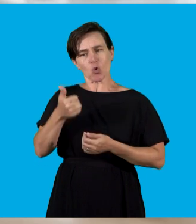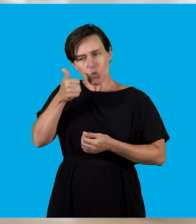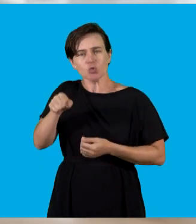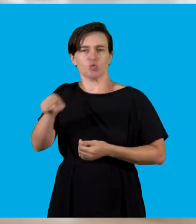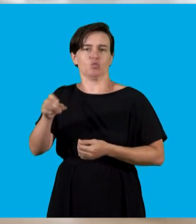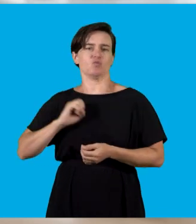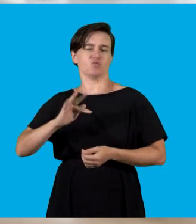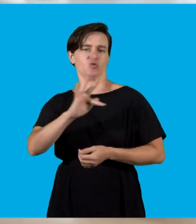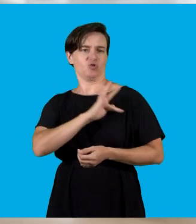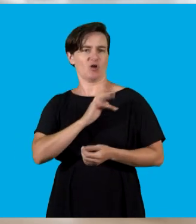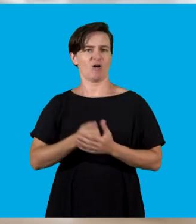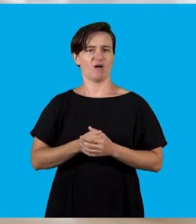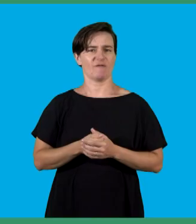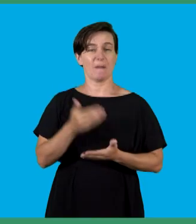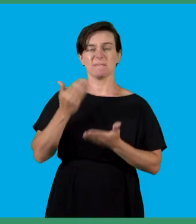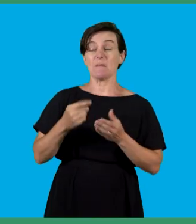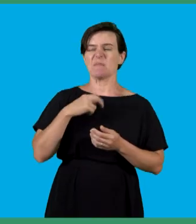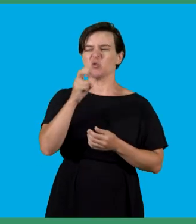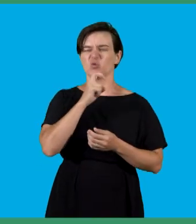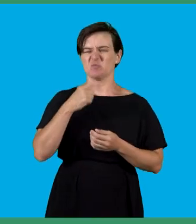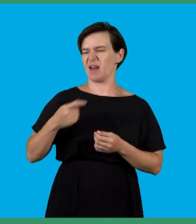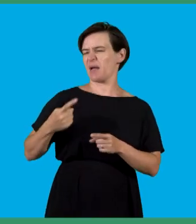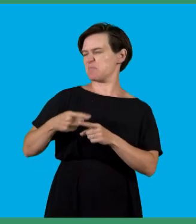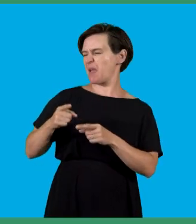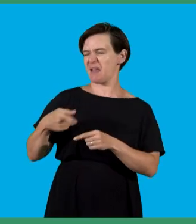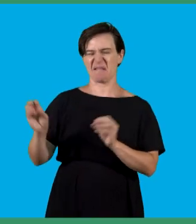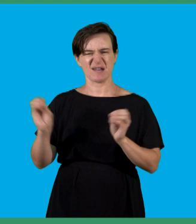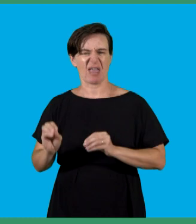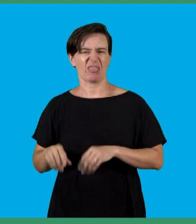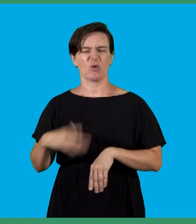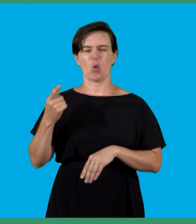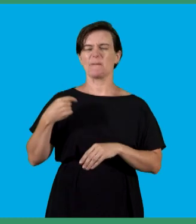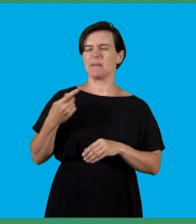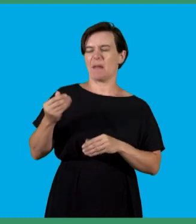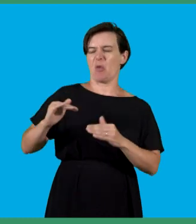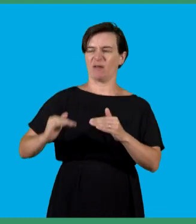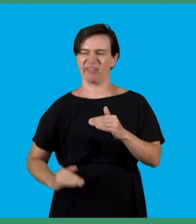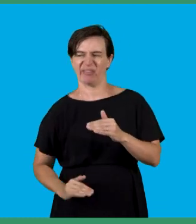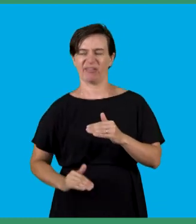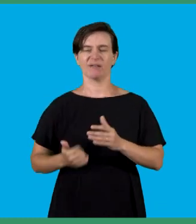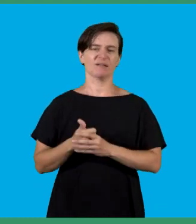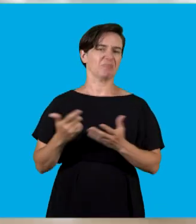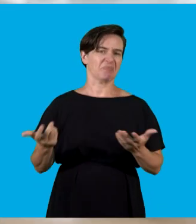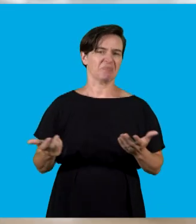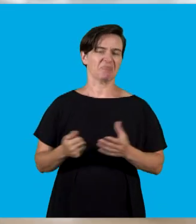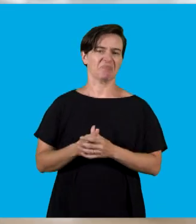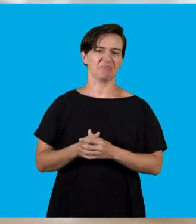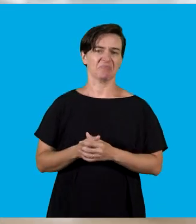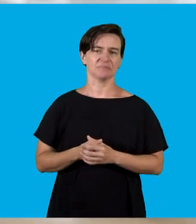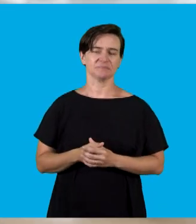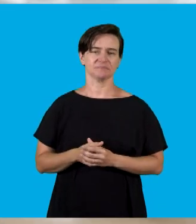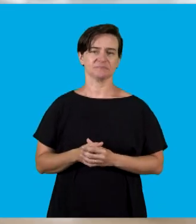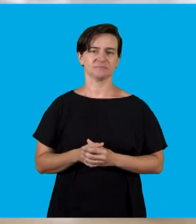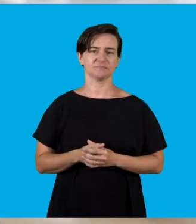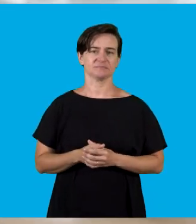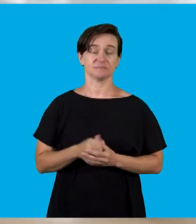socially responsible way by making sure that you do not exploit your employees by paying them less amount of money than the money that you